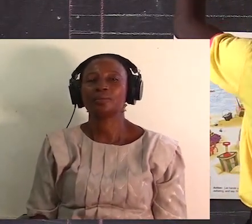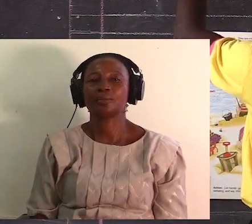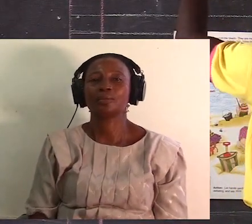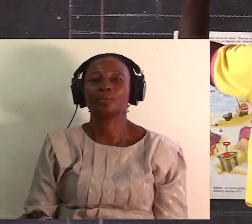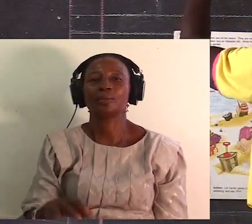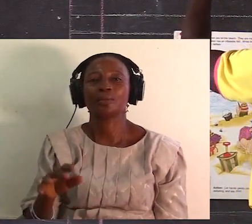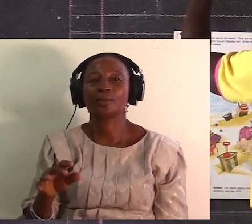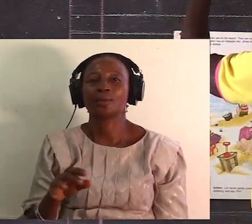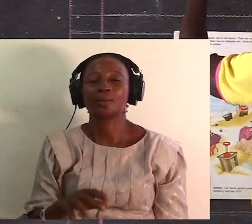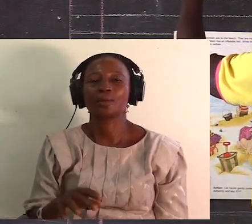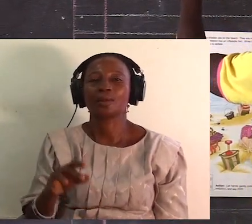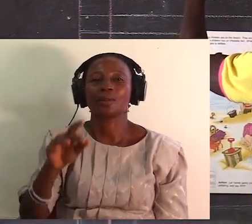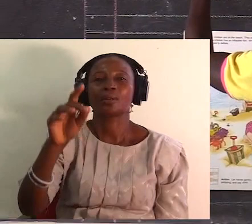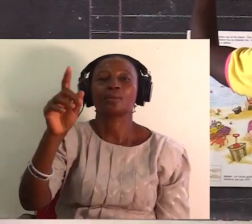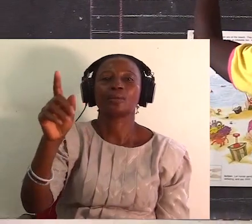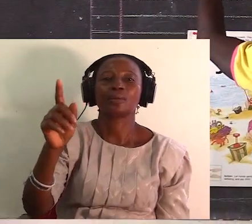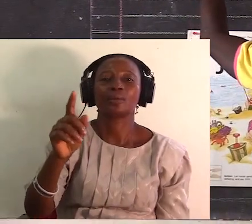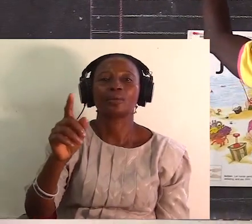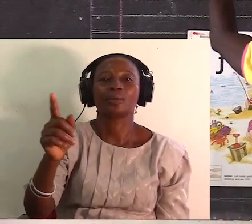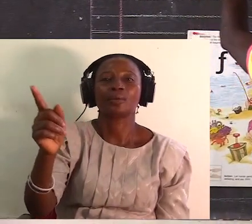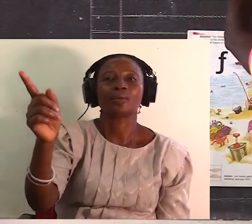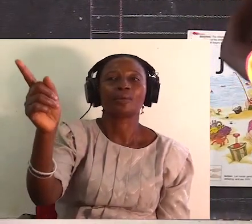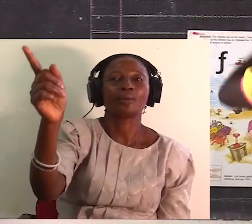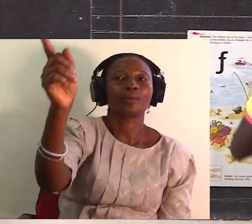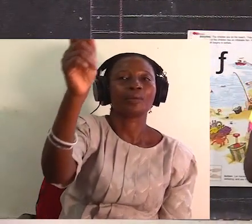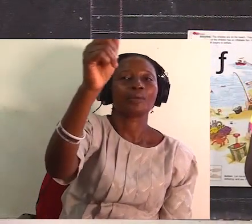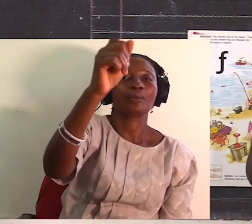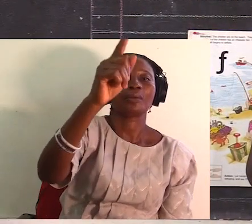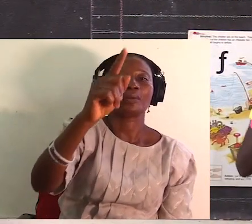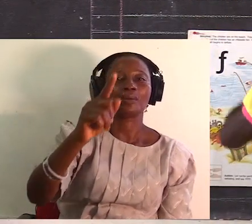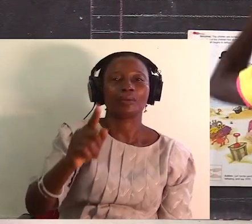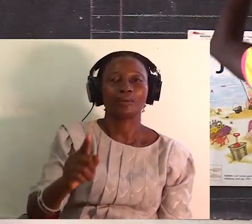Curly down, curve, and across.